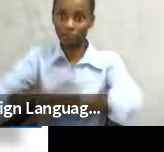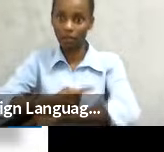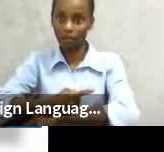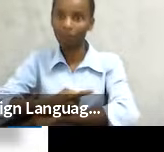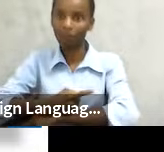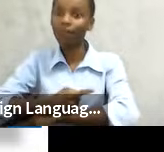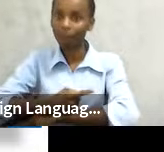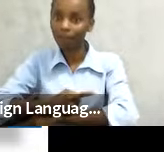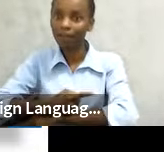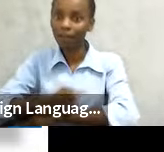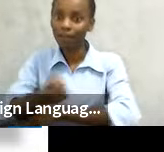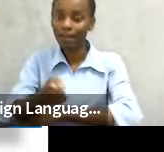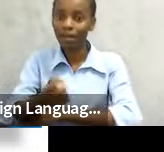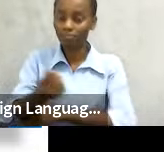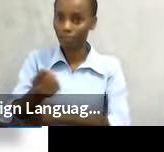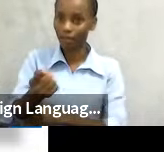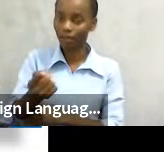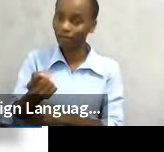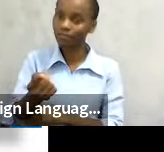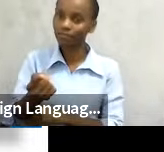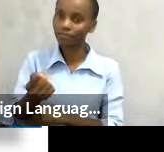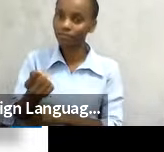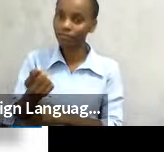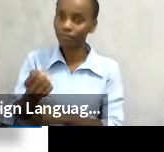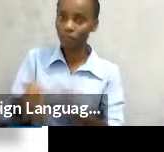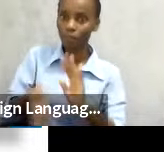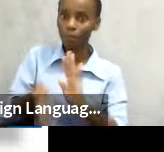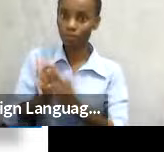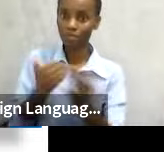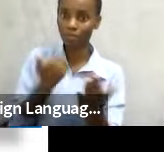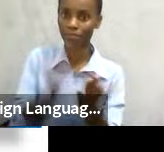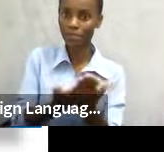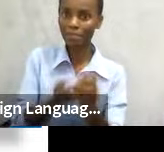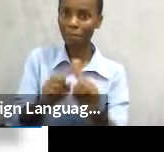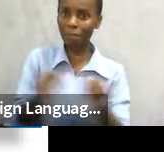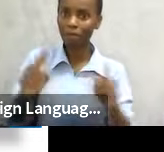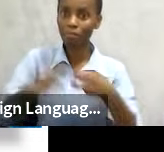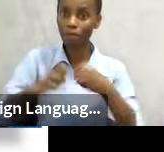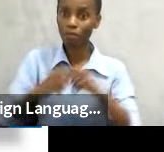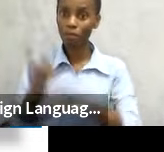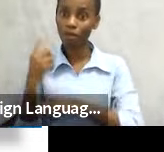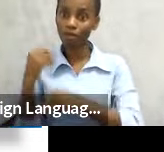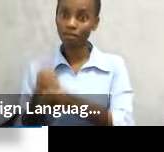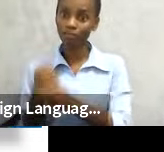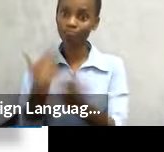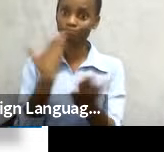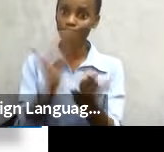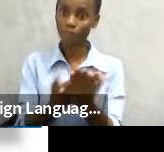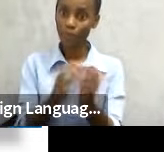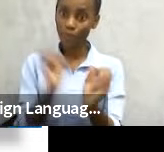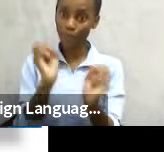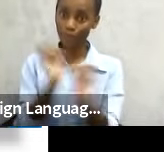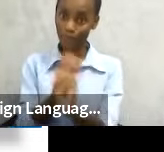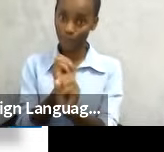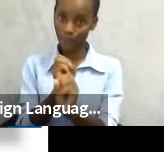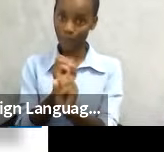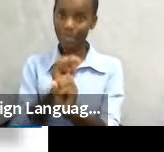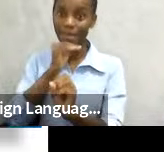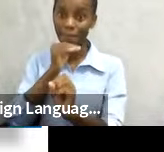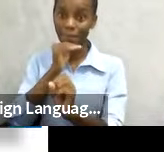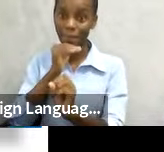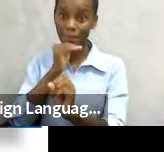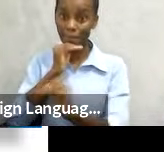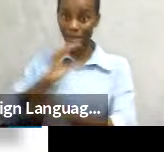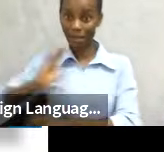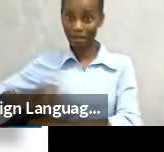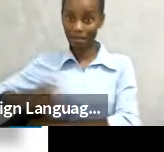submit last year's personal income tax return. There again, the amount due to you as a client will be held back, as we